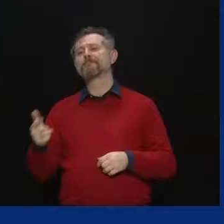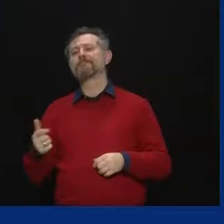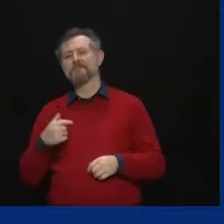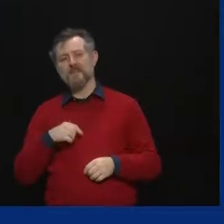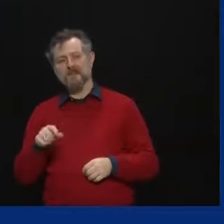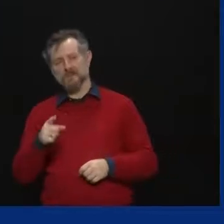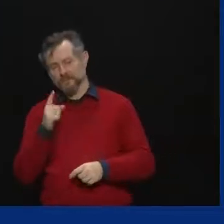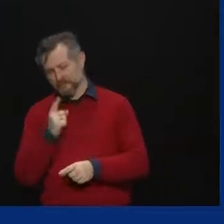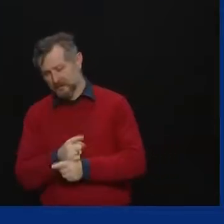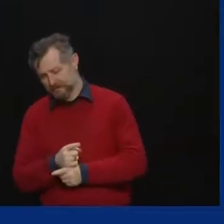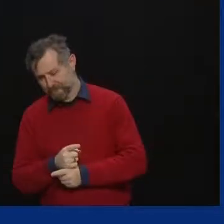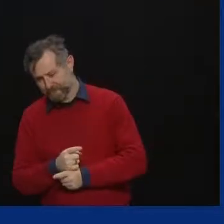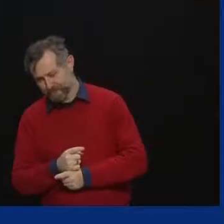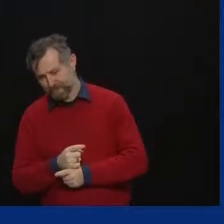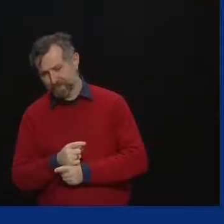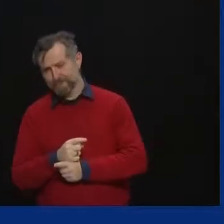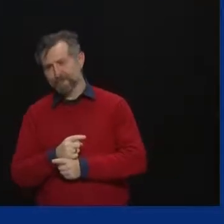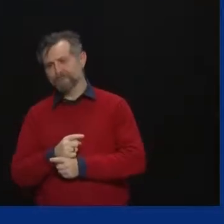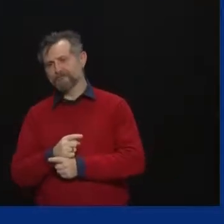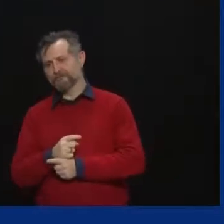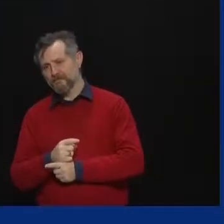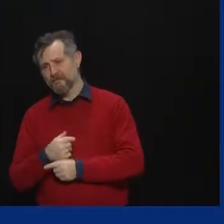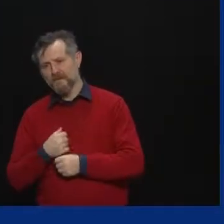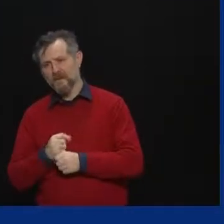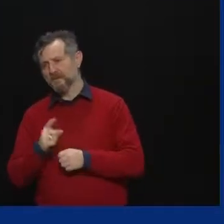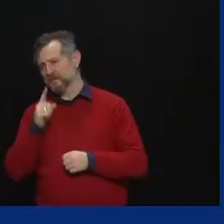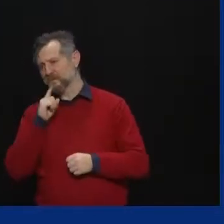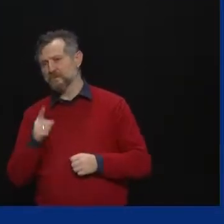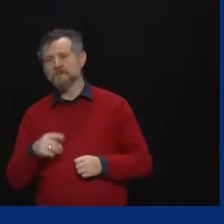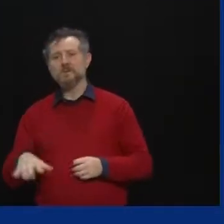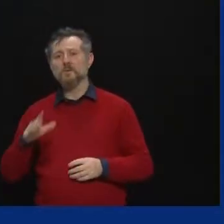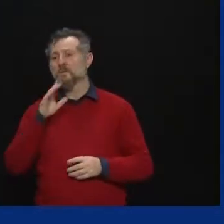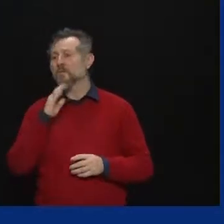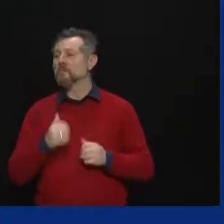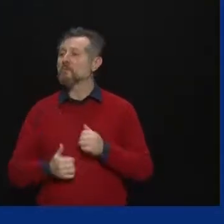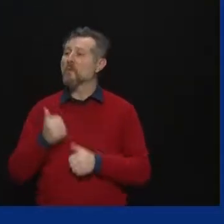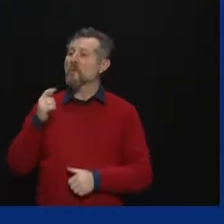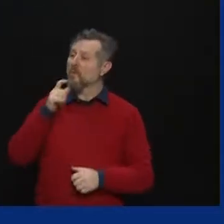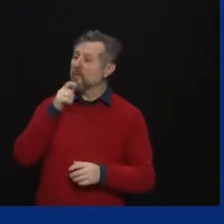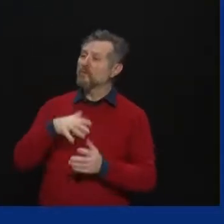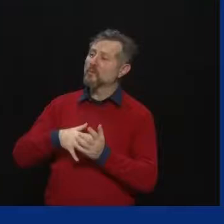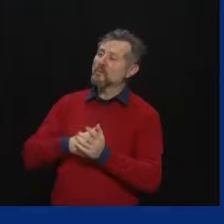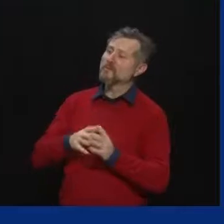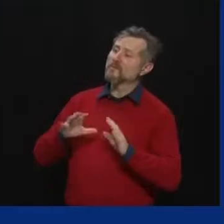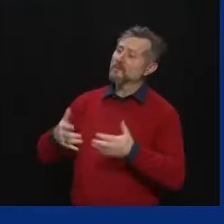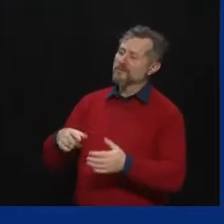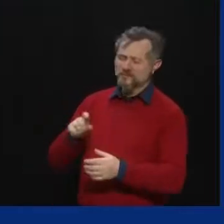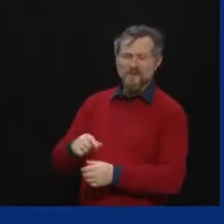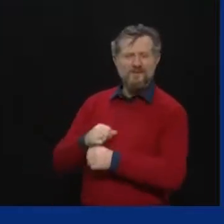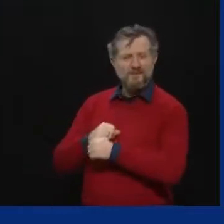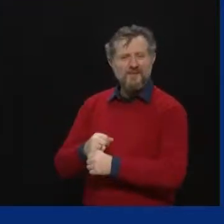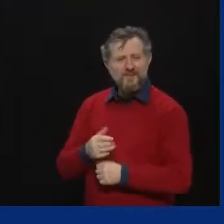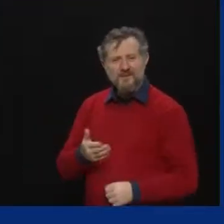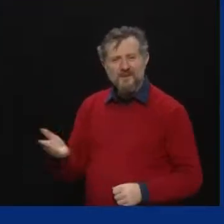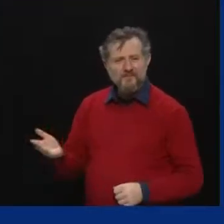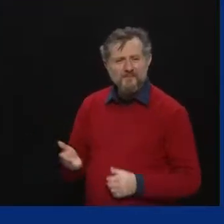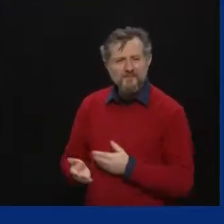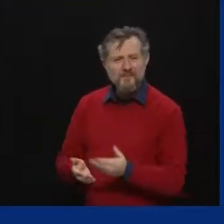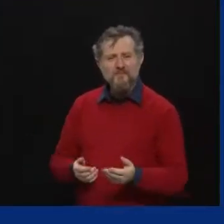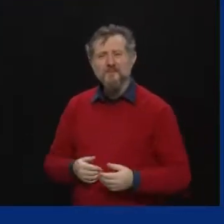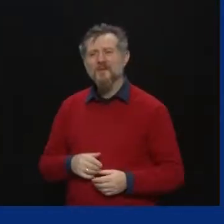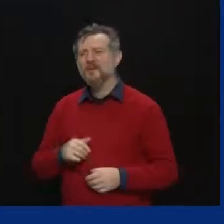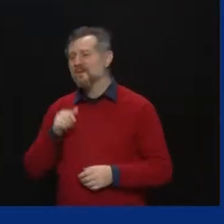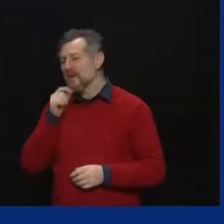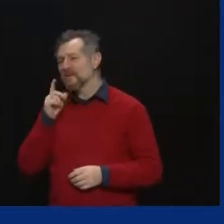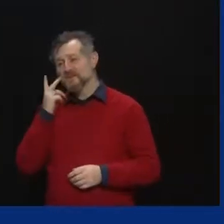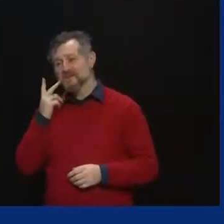are very concerned about making sure our most vulnerable are protected. And as you rightly note in the question, we have not seen